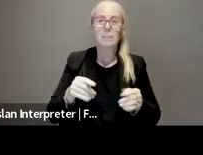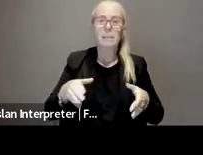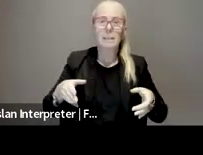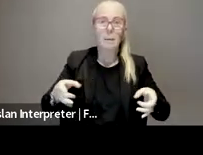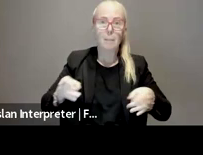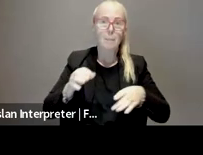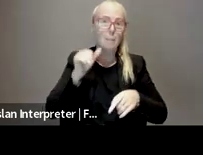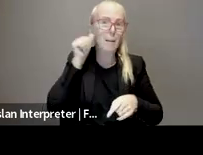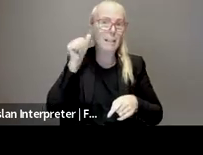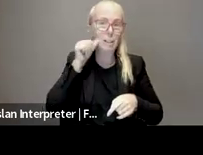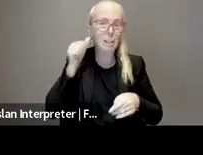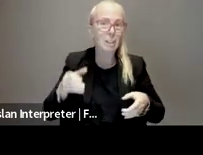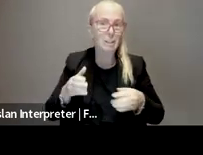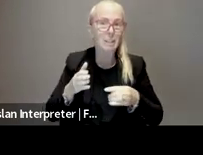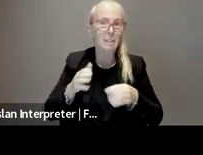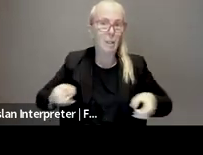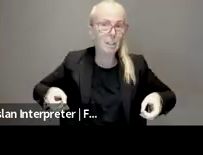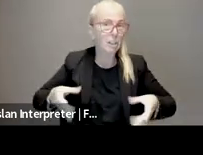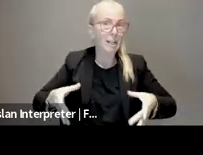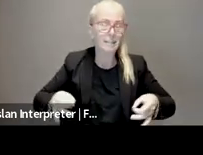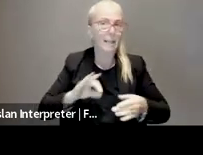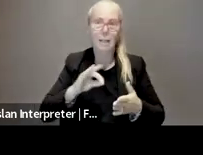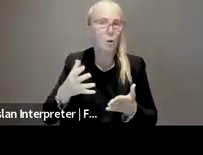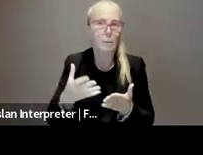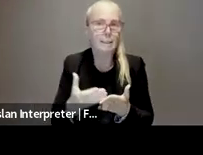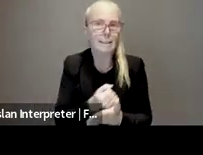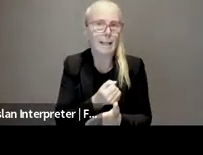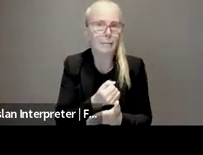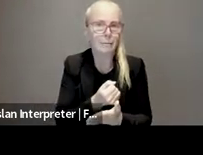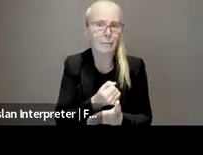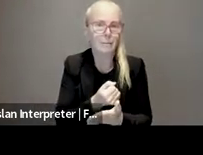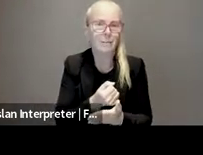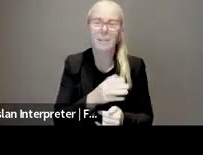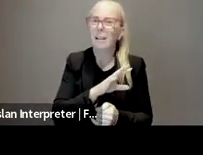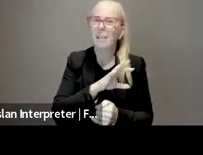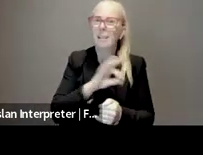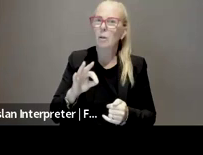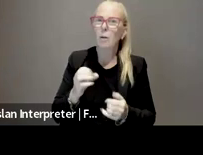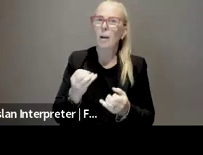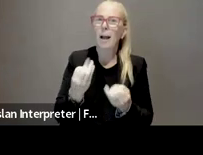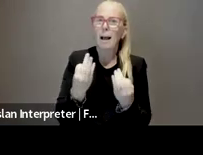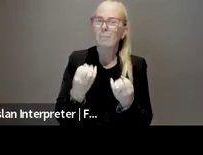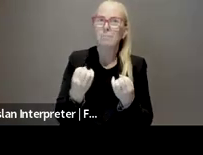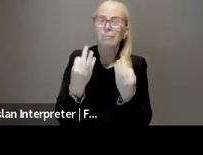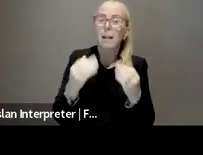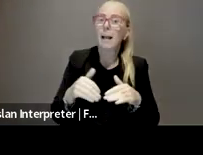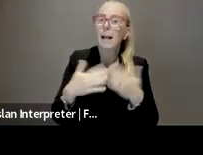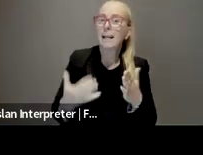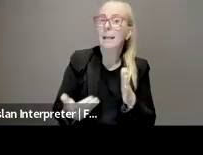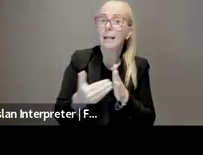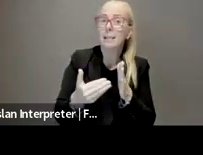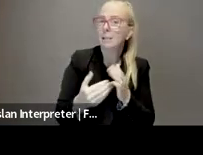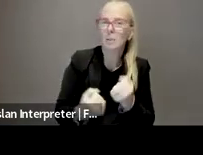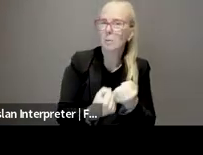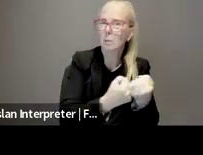allowed for positional supports that many wheelchair users need. Of the 4,000 people with cerebral